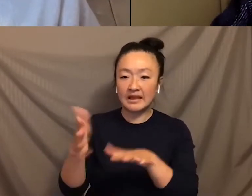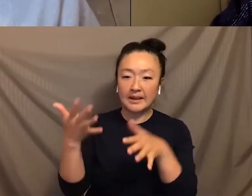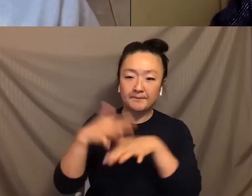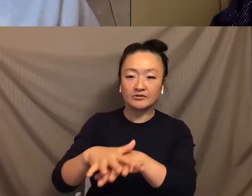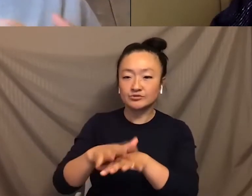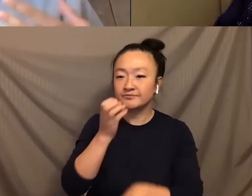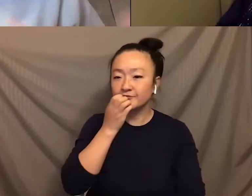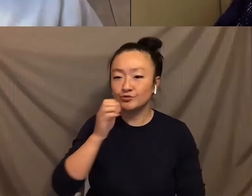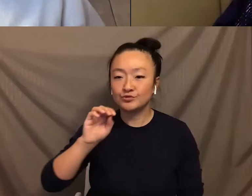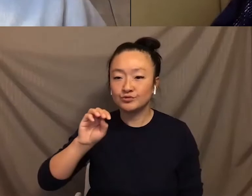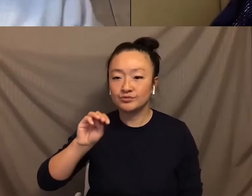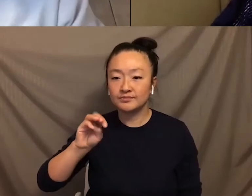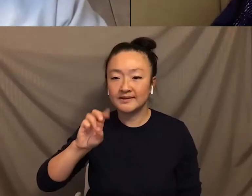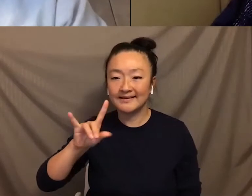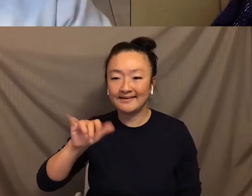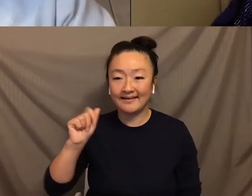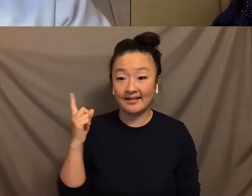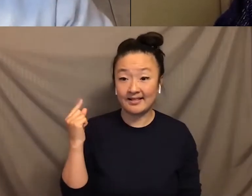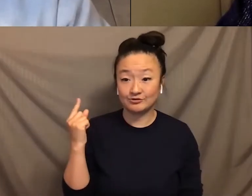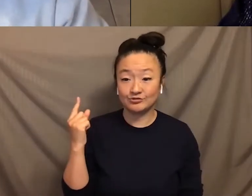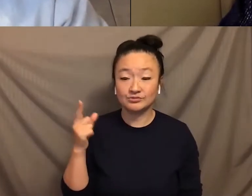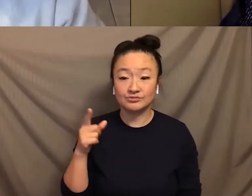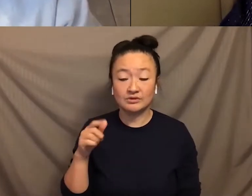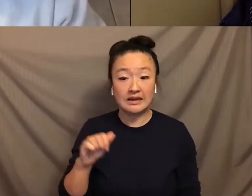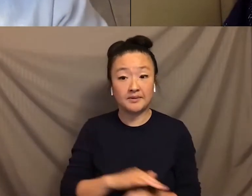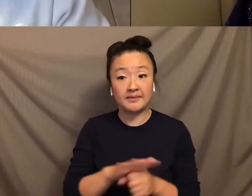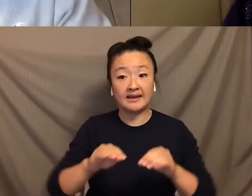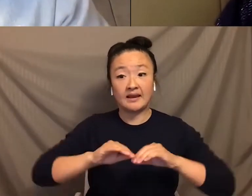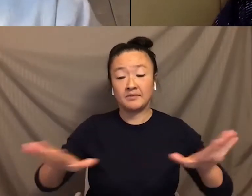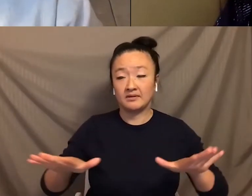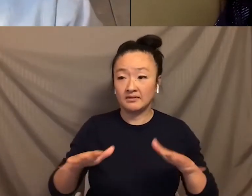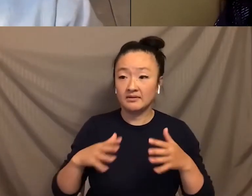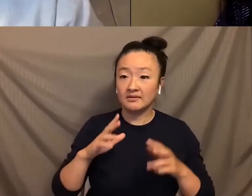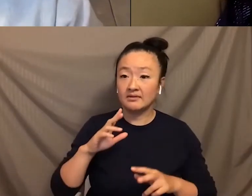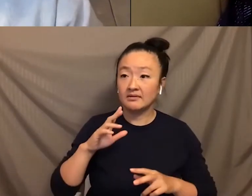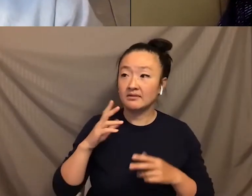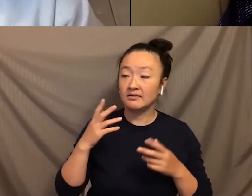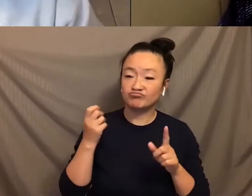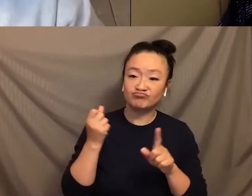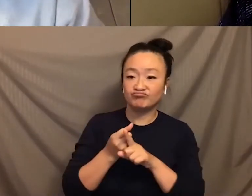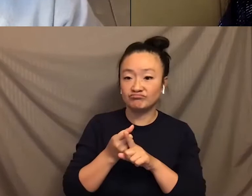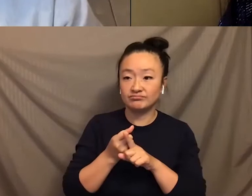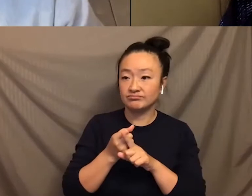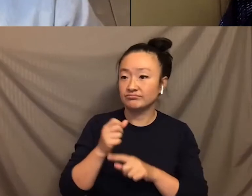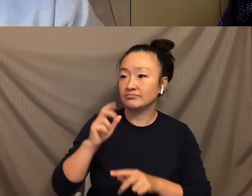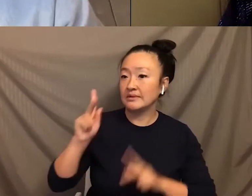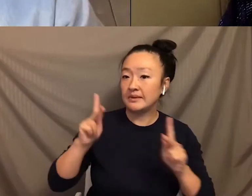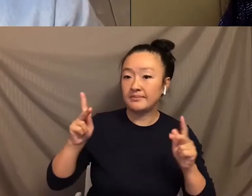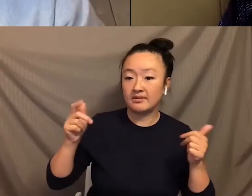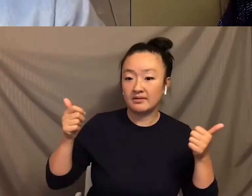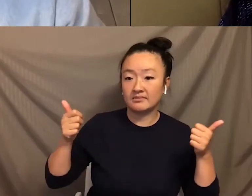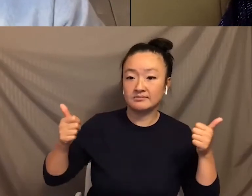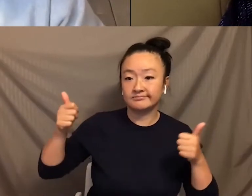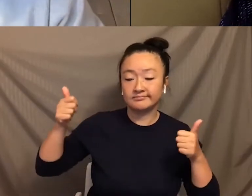last year. I think that the pandemic really did open the eyes of people who were at the very top of mastheads, let's